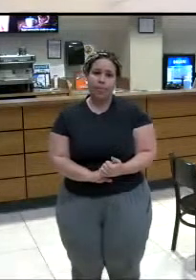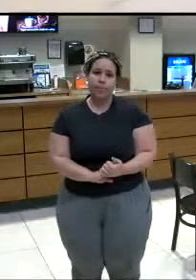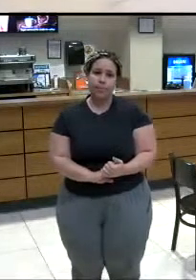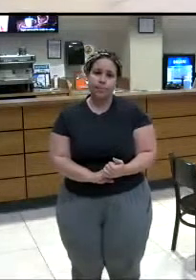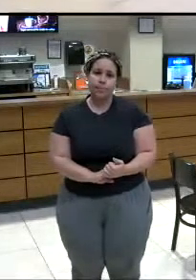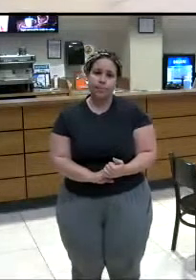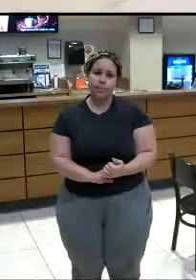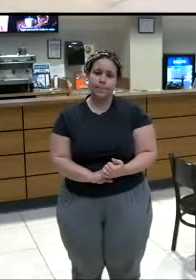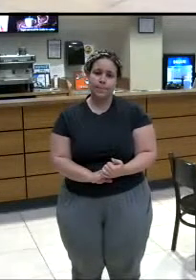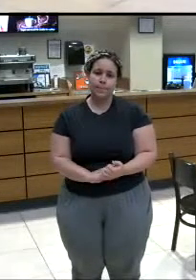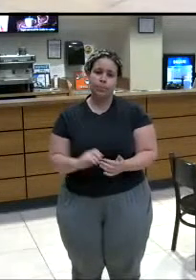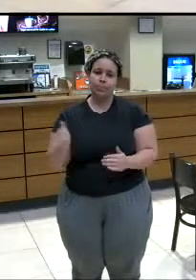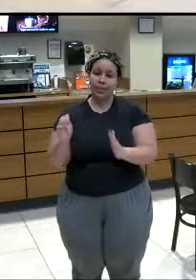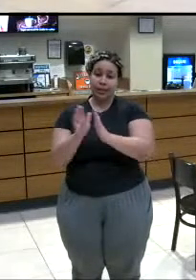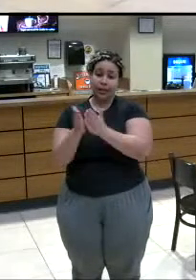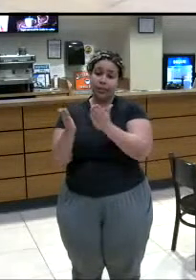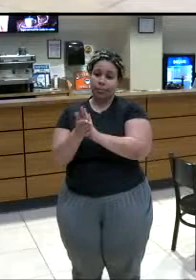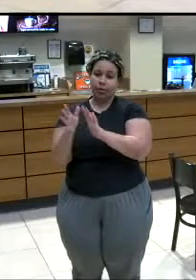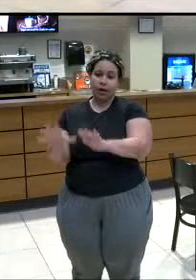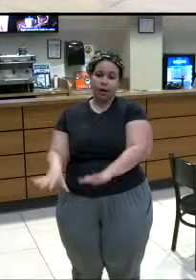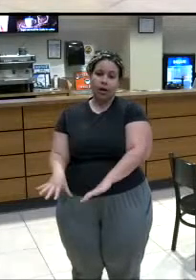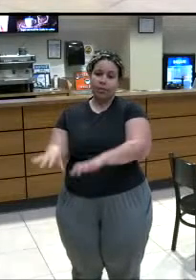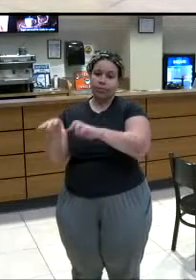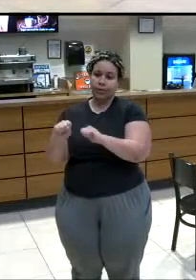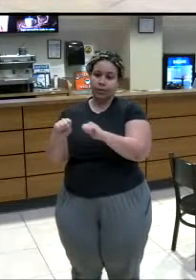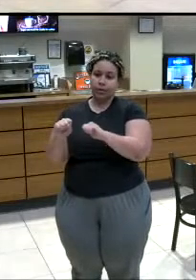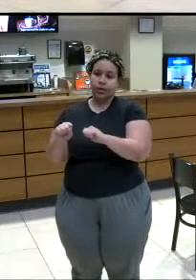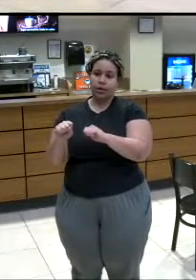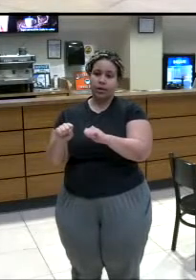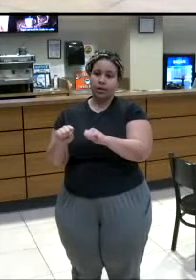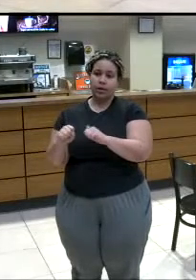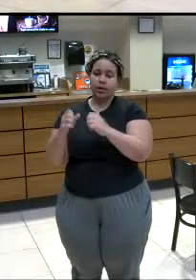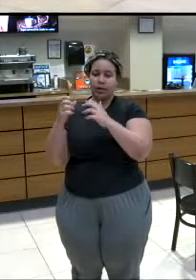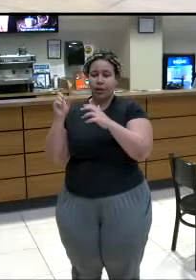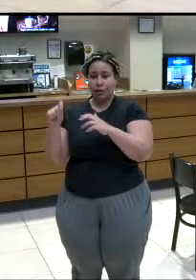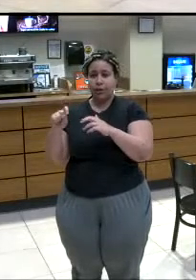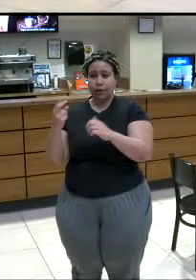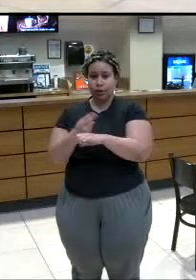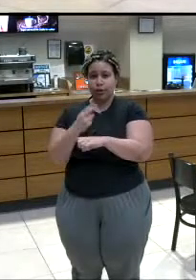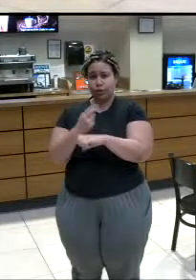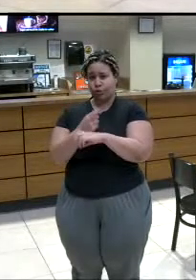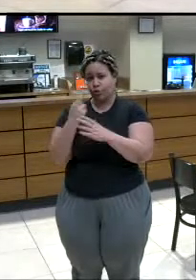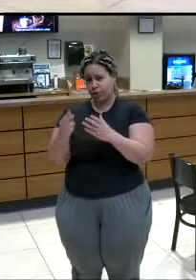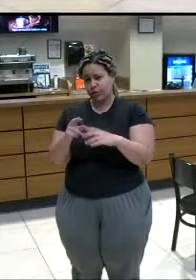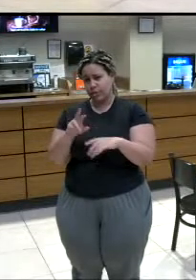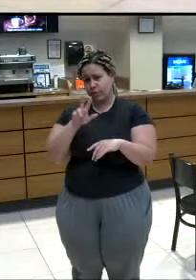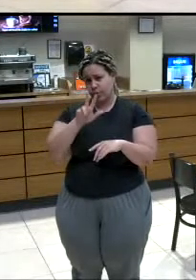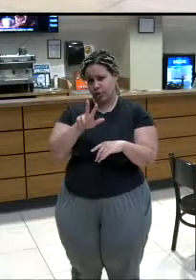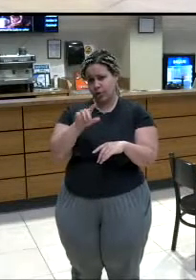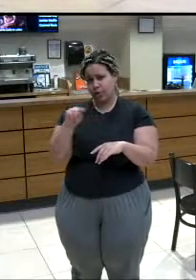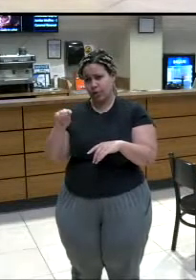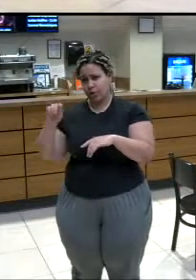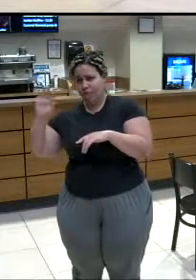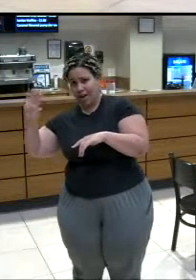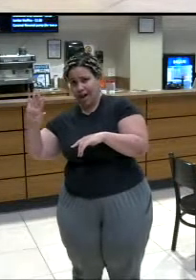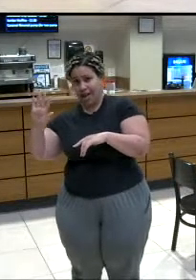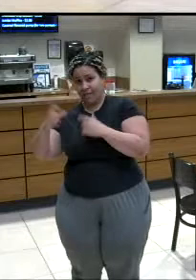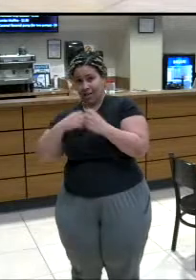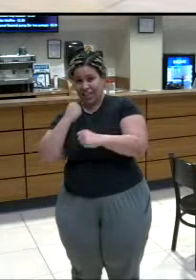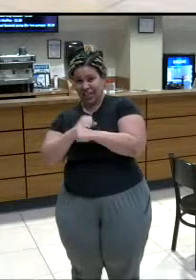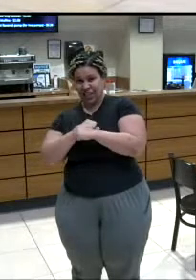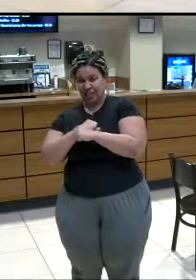with any textbook adoption, you want to use a resource for 3 to 5 years. We've gotten good